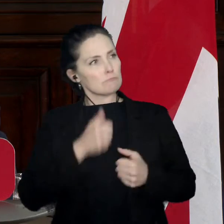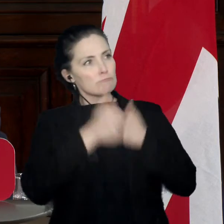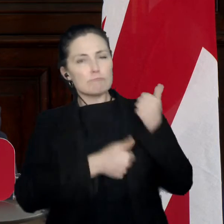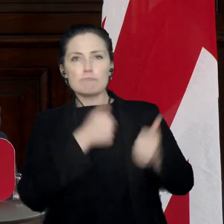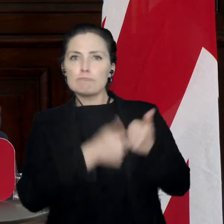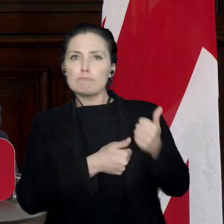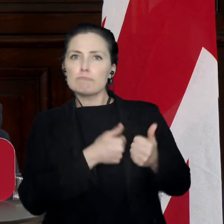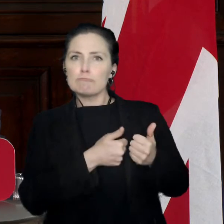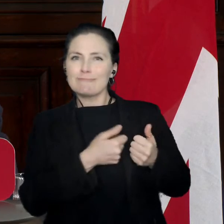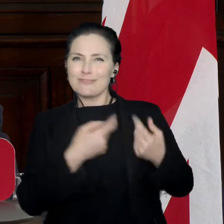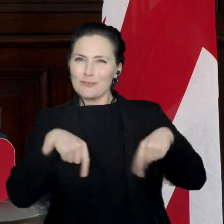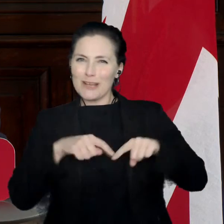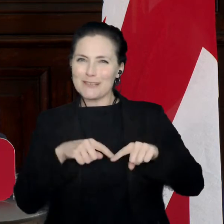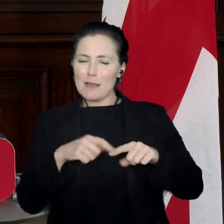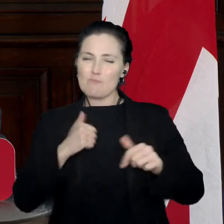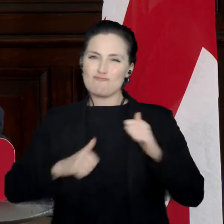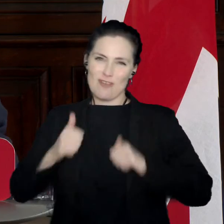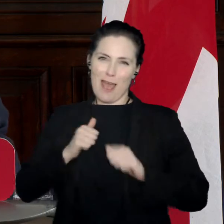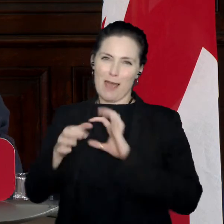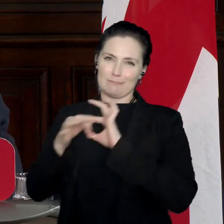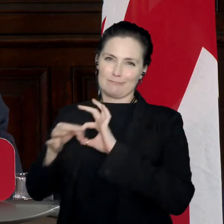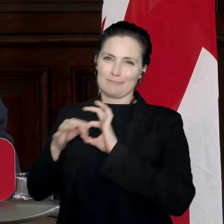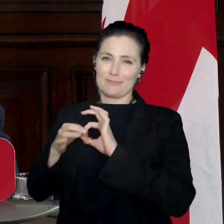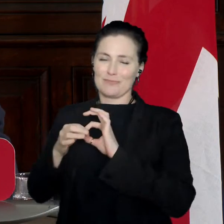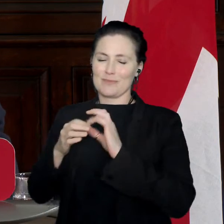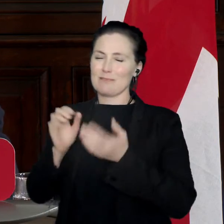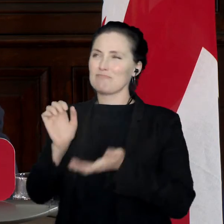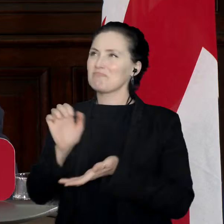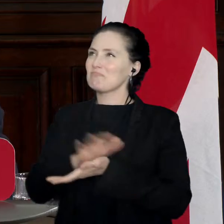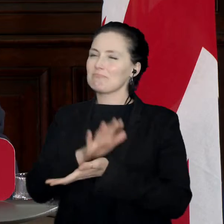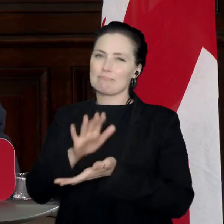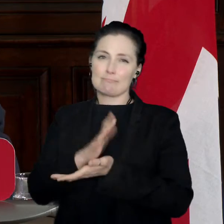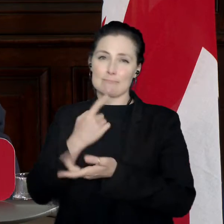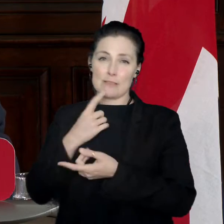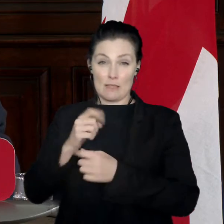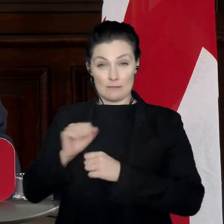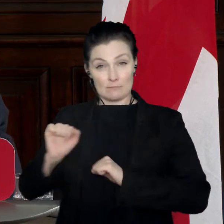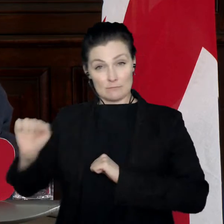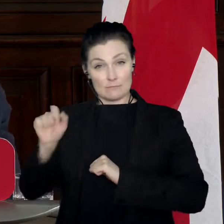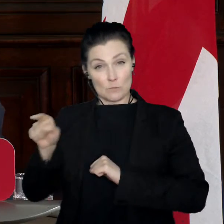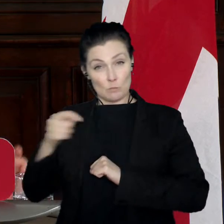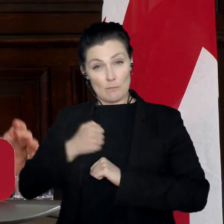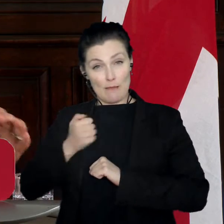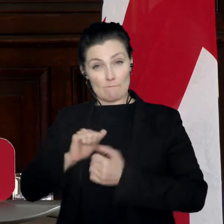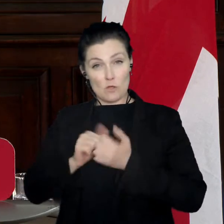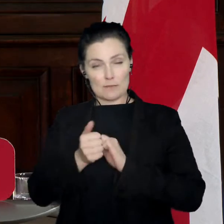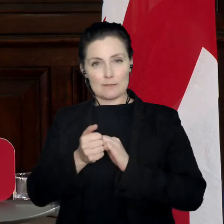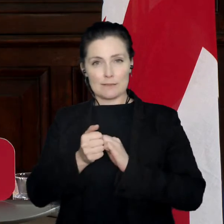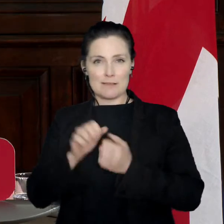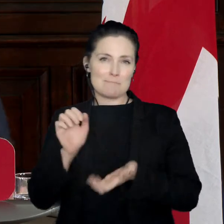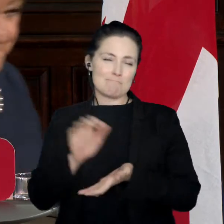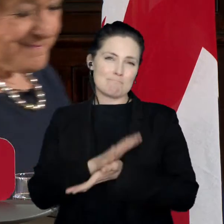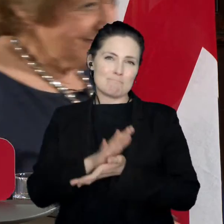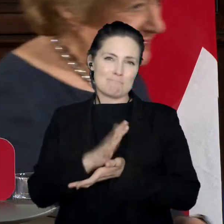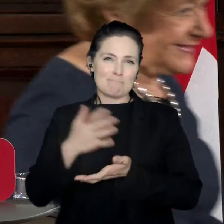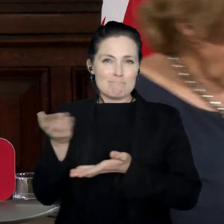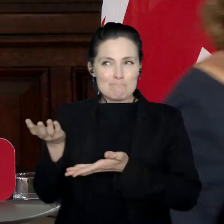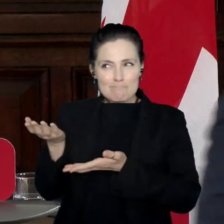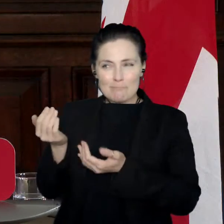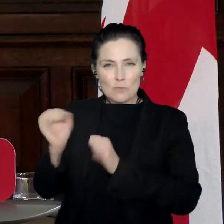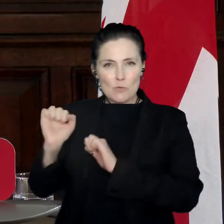have got to know you. I'm delighted to call you my friend, and I look forward to hearing your contribution this morning.